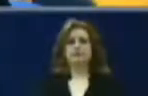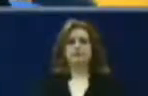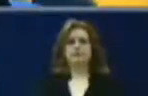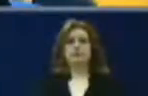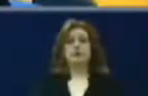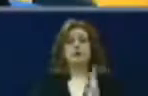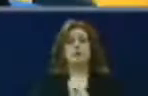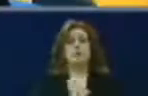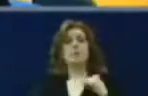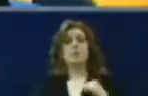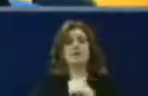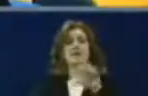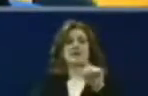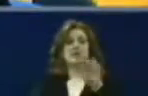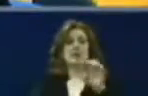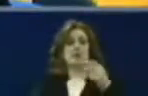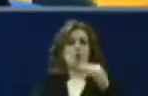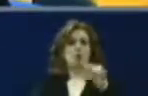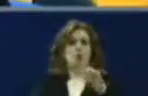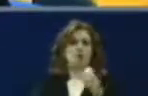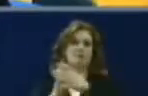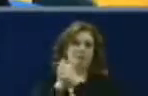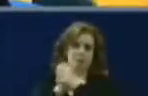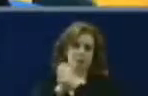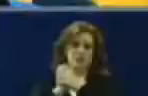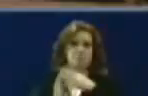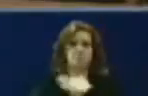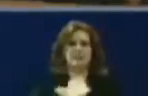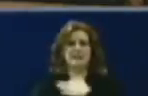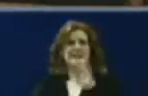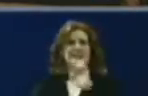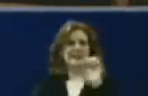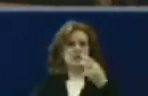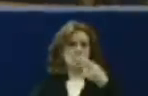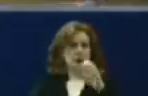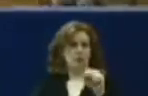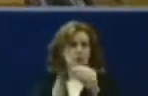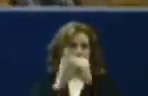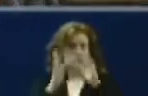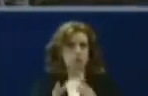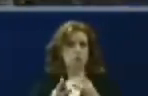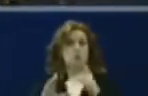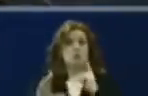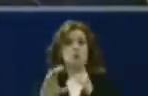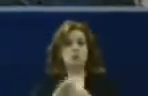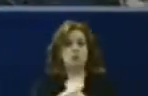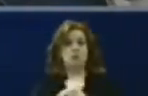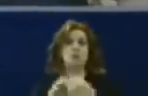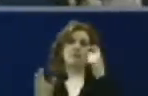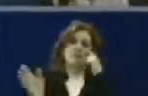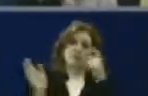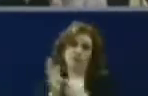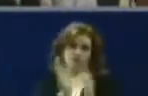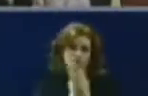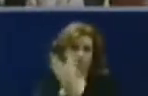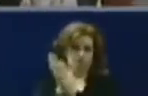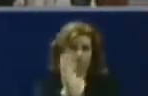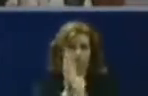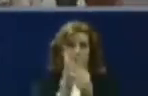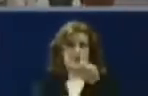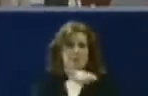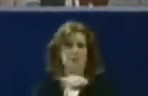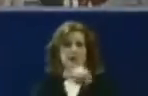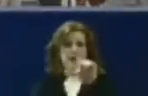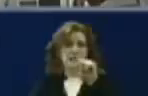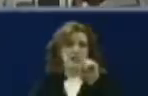Board Member Stephanie Horn, please congratulate the Eastern High School students. Joining in the recognition is their Principal